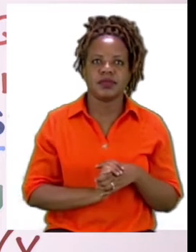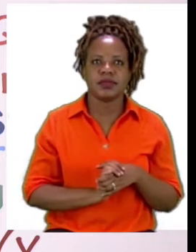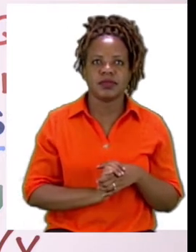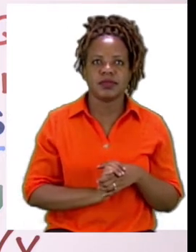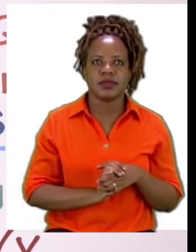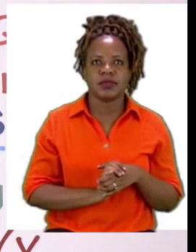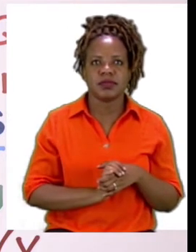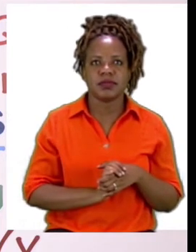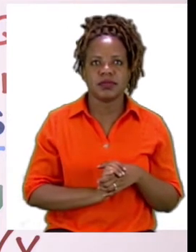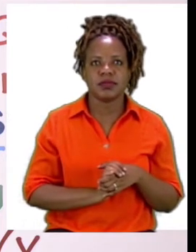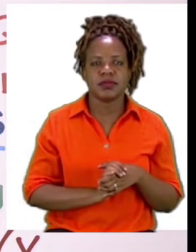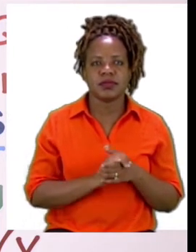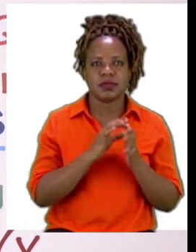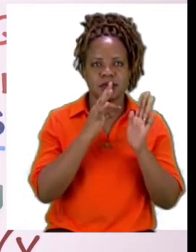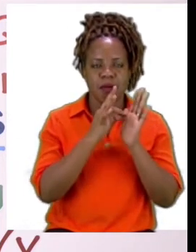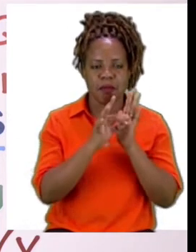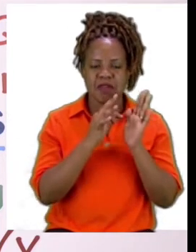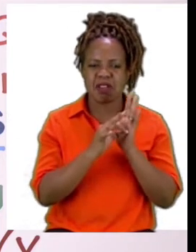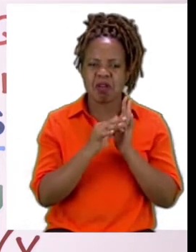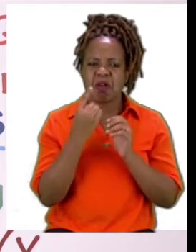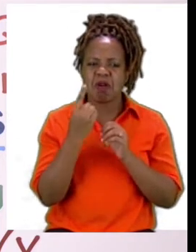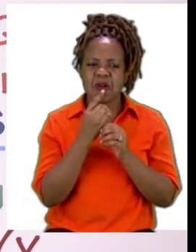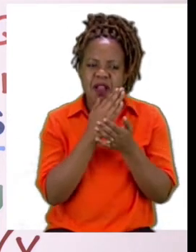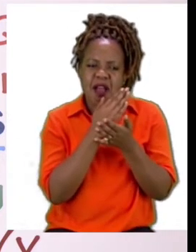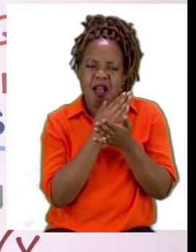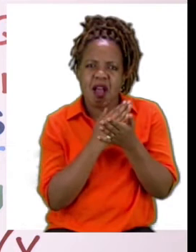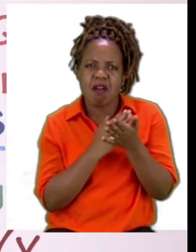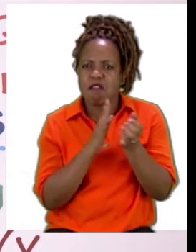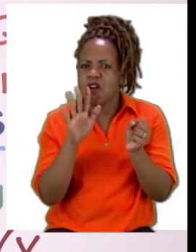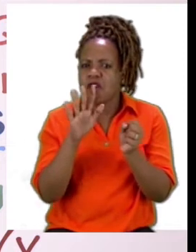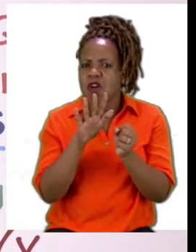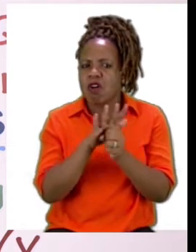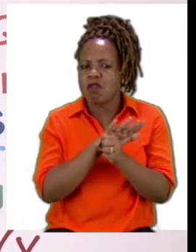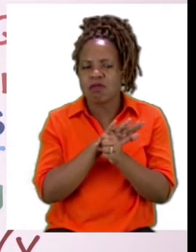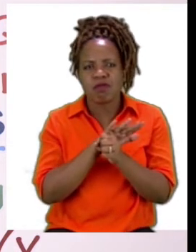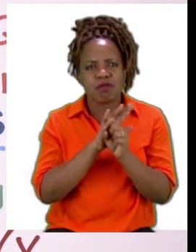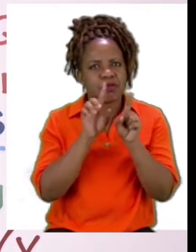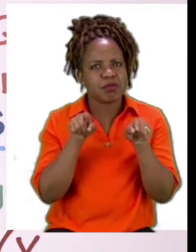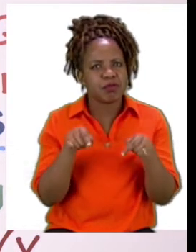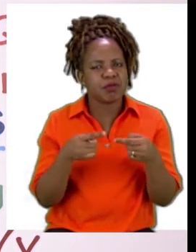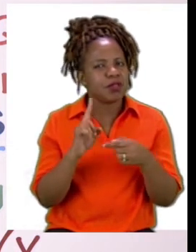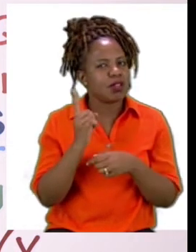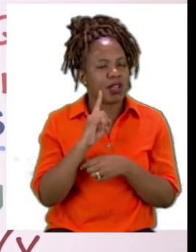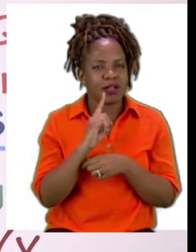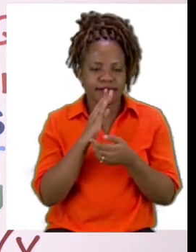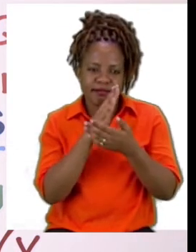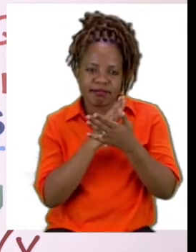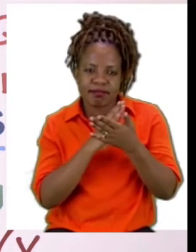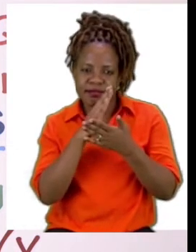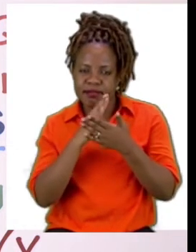talking about a fraction, it is only a piece, not the whole thing. So as it stands right now,